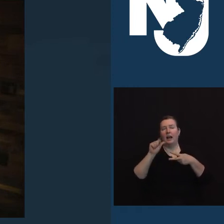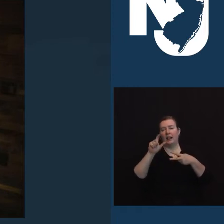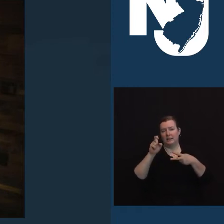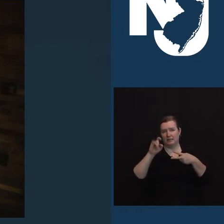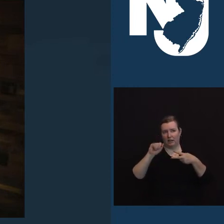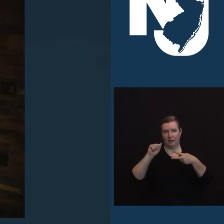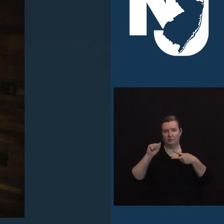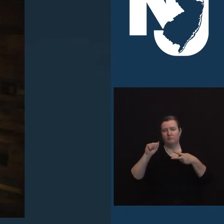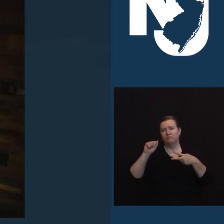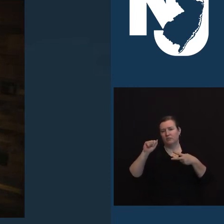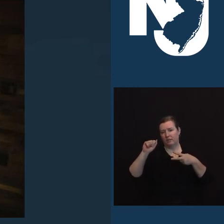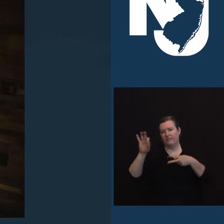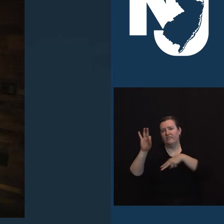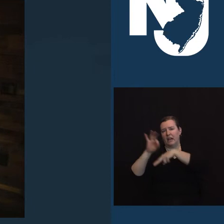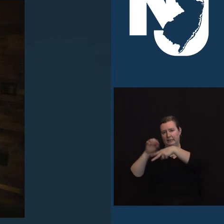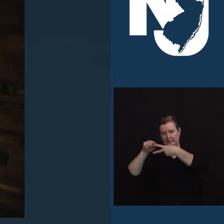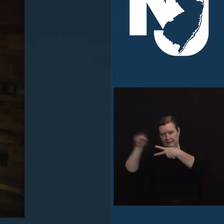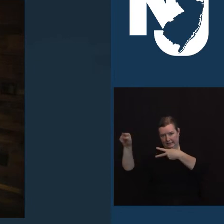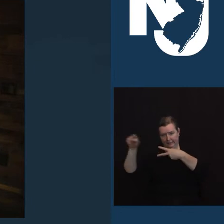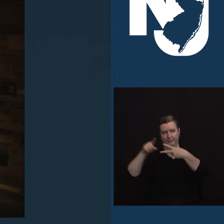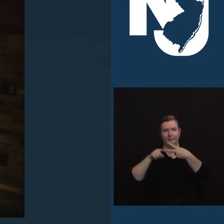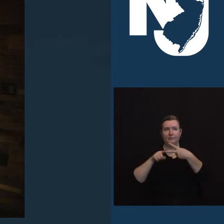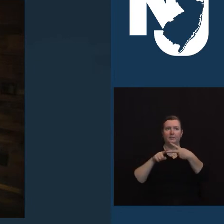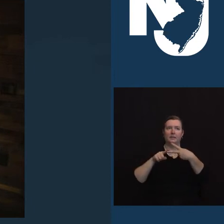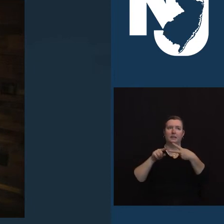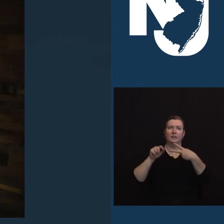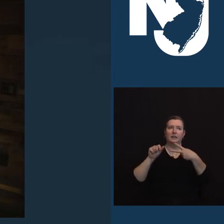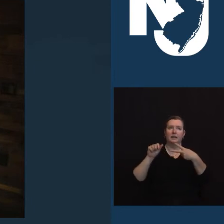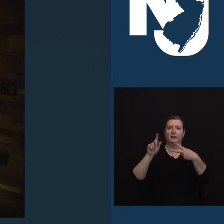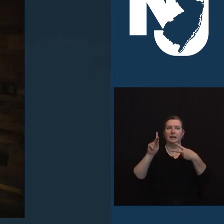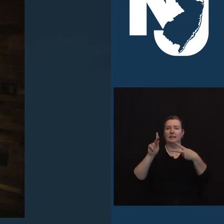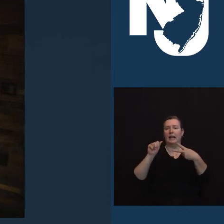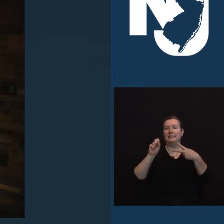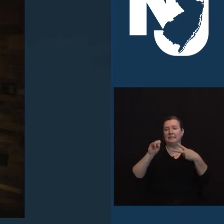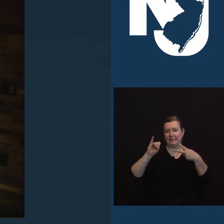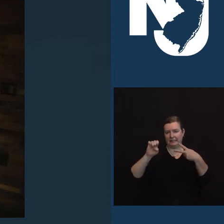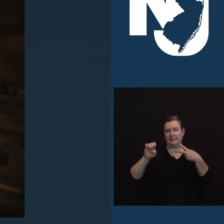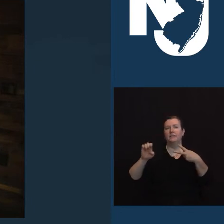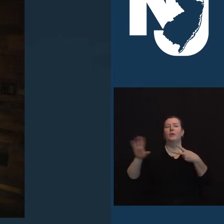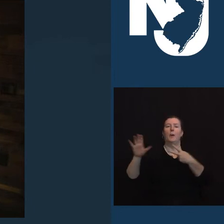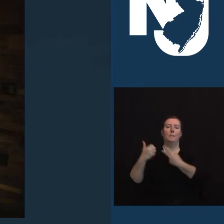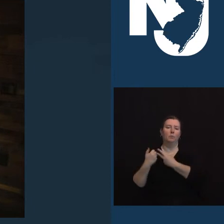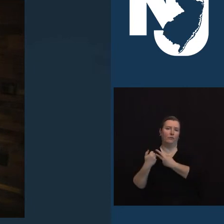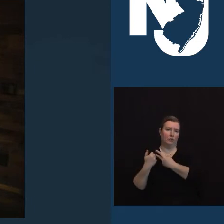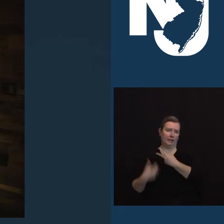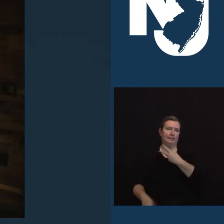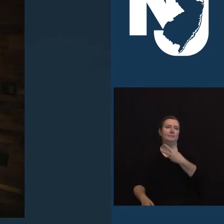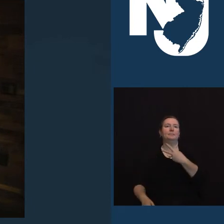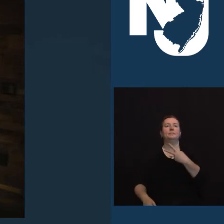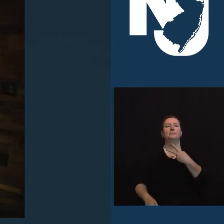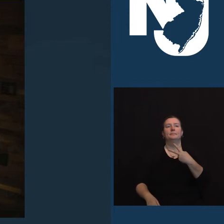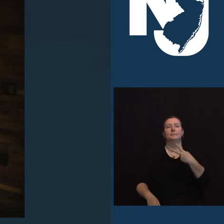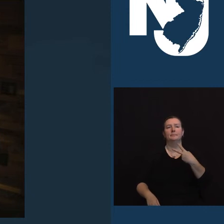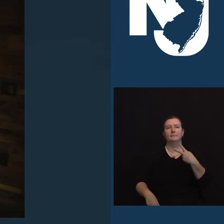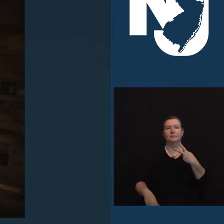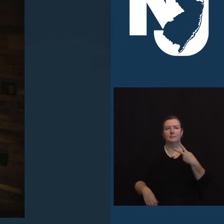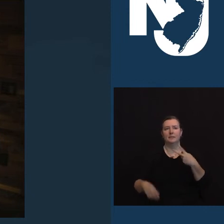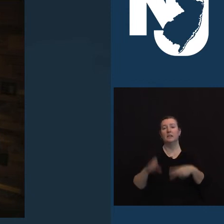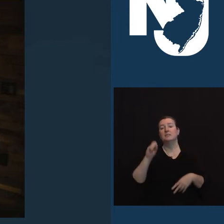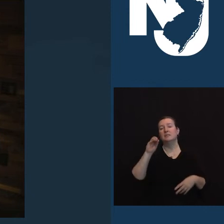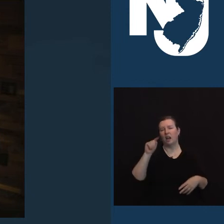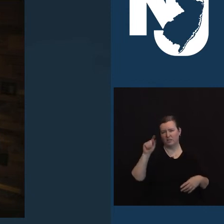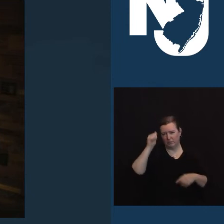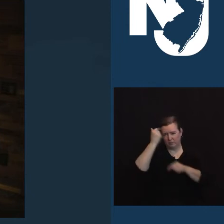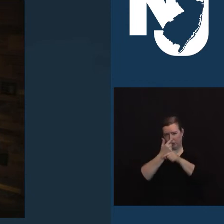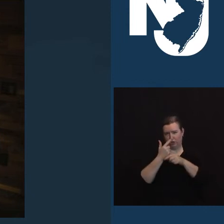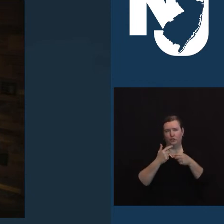Julian. I spoke to Scott while TJ was sick. I spoke to him, I think, the morning after he passed. Just unbelievably challenging. And I spoke